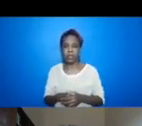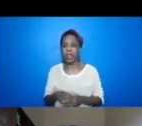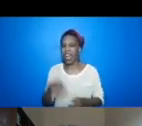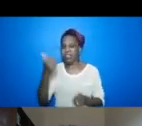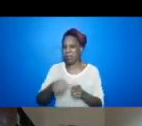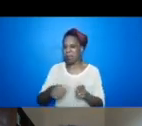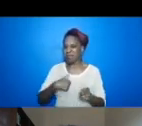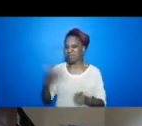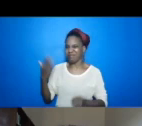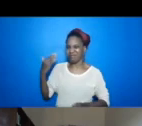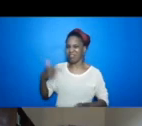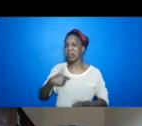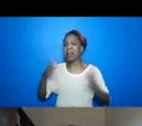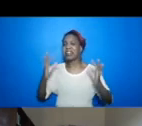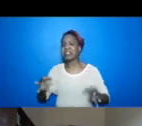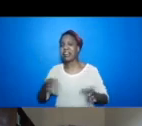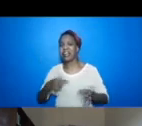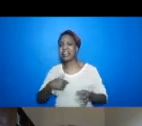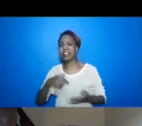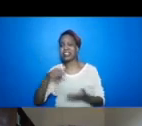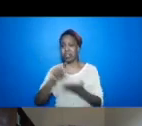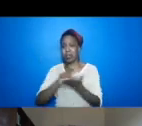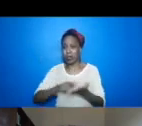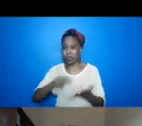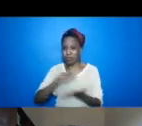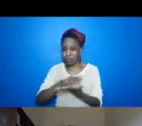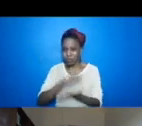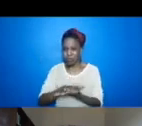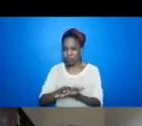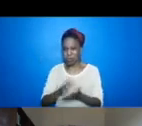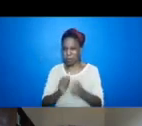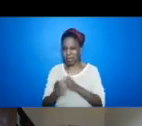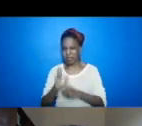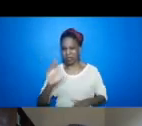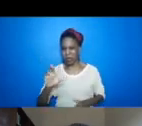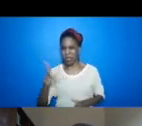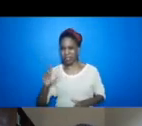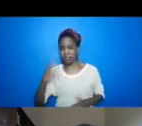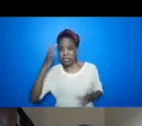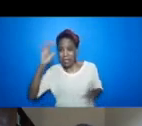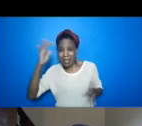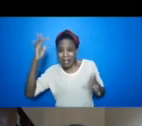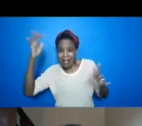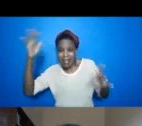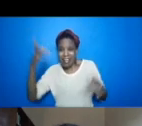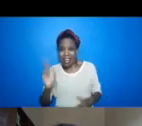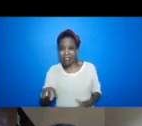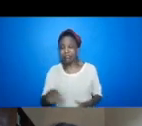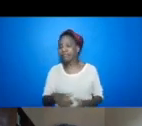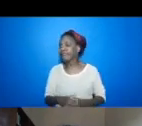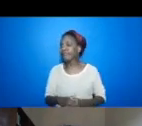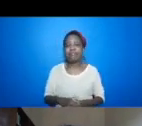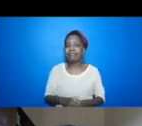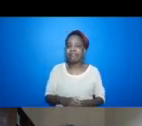a drawer to pass the bar. You do not have to be, there are a lot of 40-watt bulbs. Tell the truth, there are a lot of 40-watt bulbs. Not everybody's